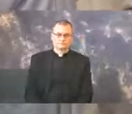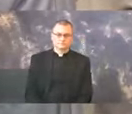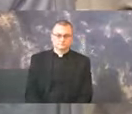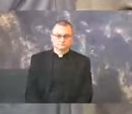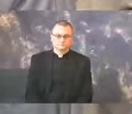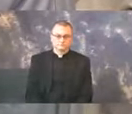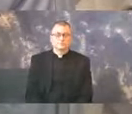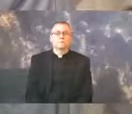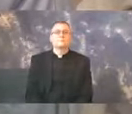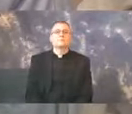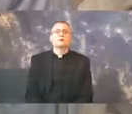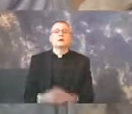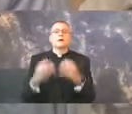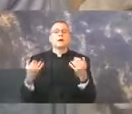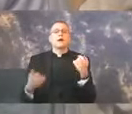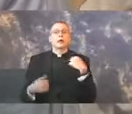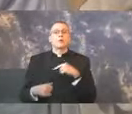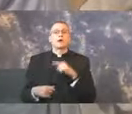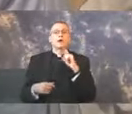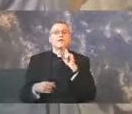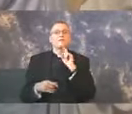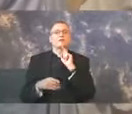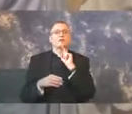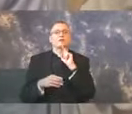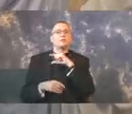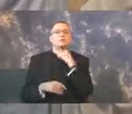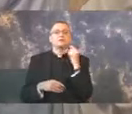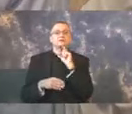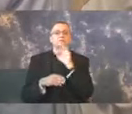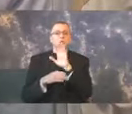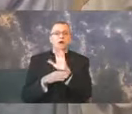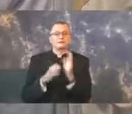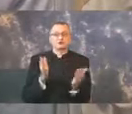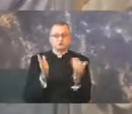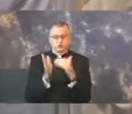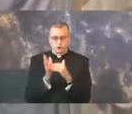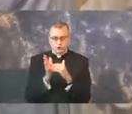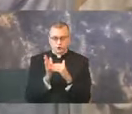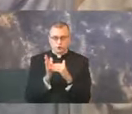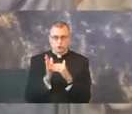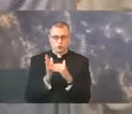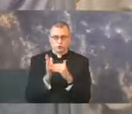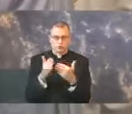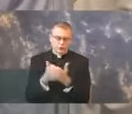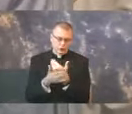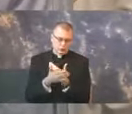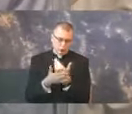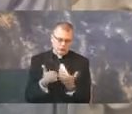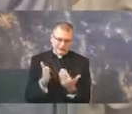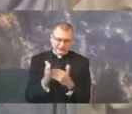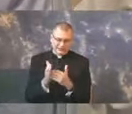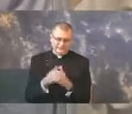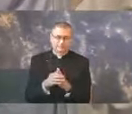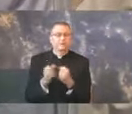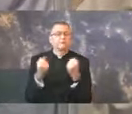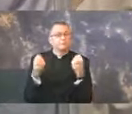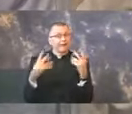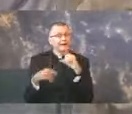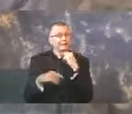We will now have the renewal of the priestly promises. I know a number of the brother priests are watching